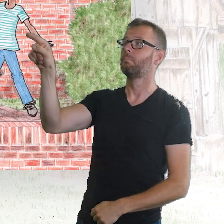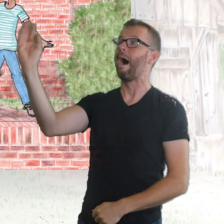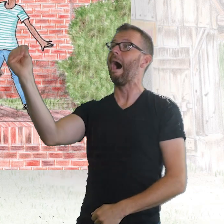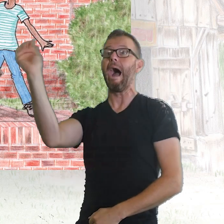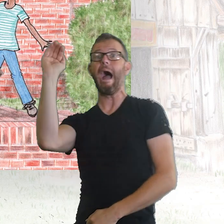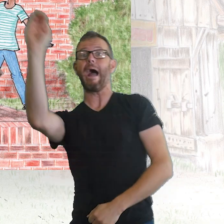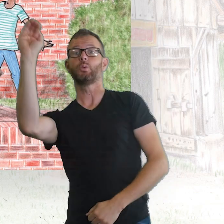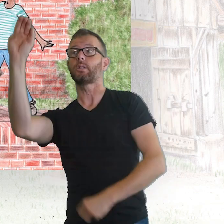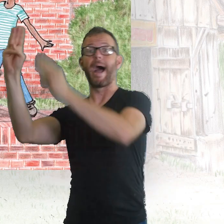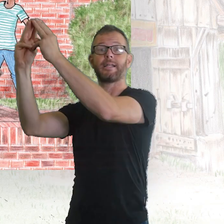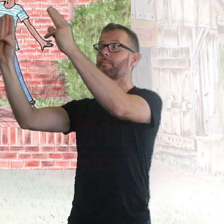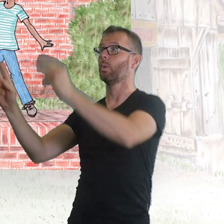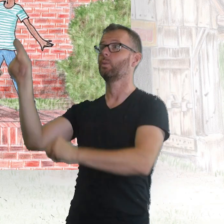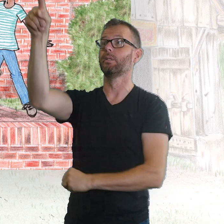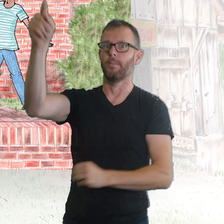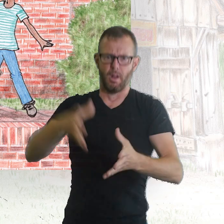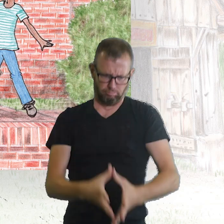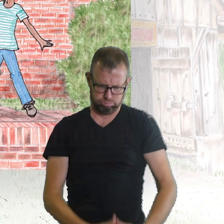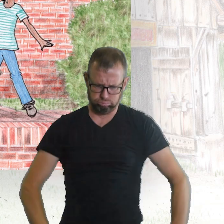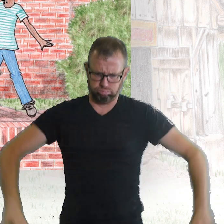Outside the museum was a huge anchor.